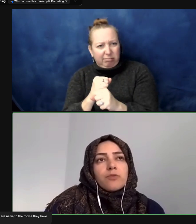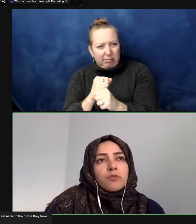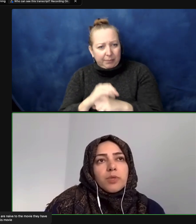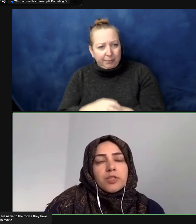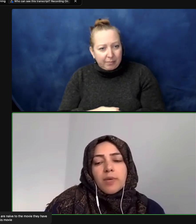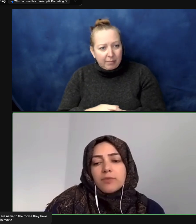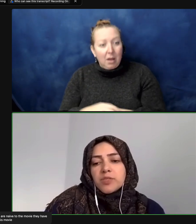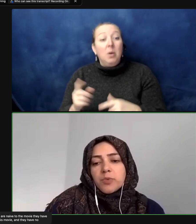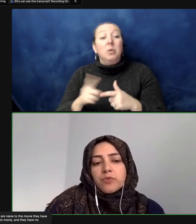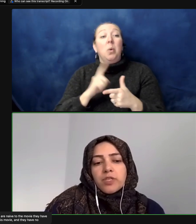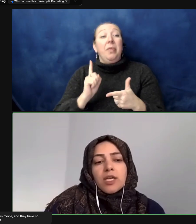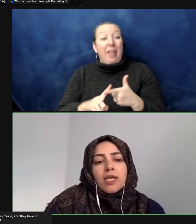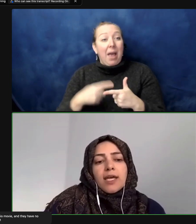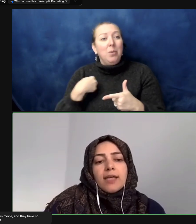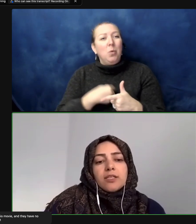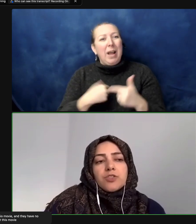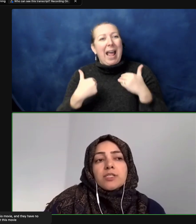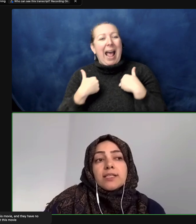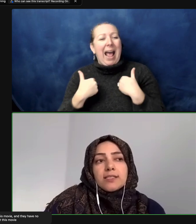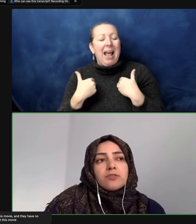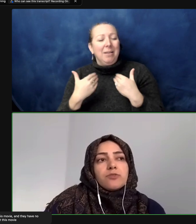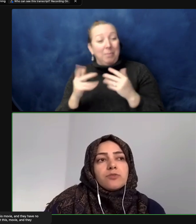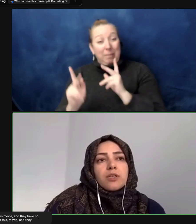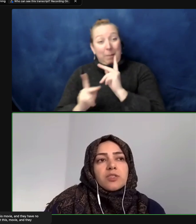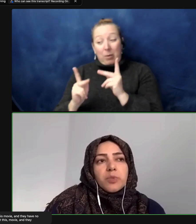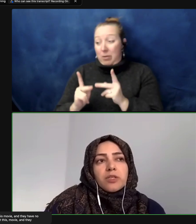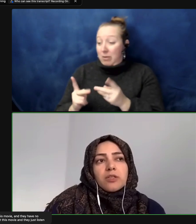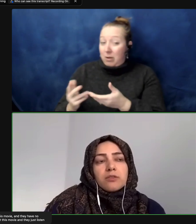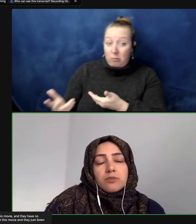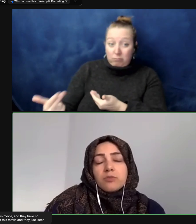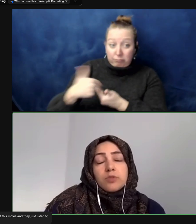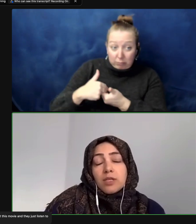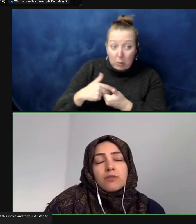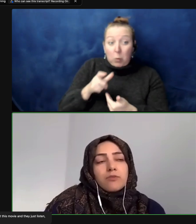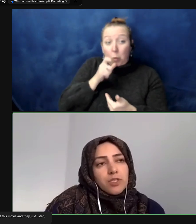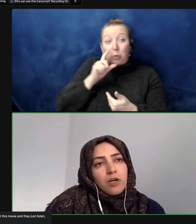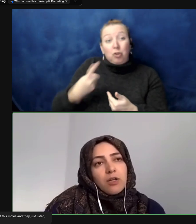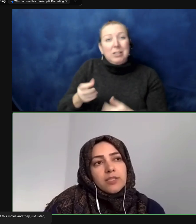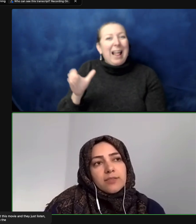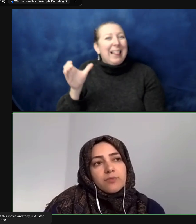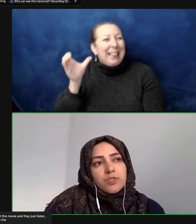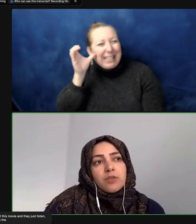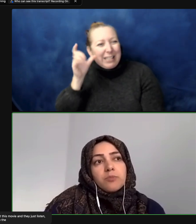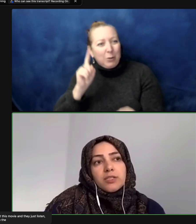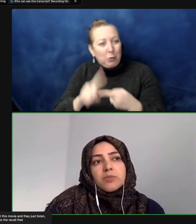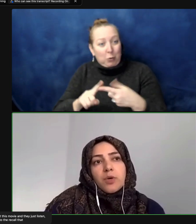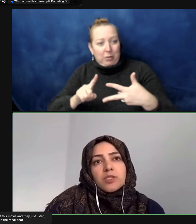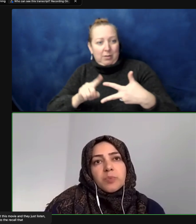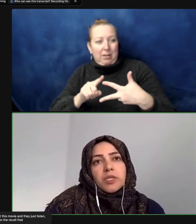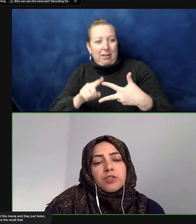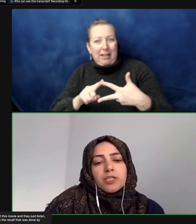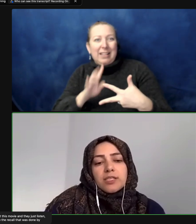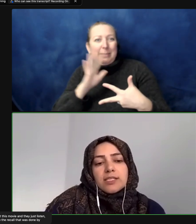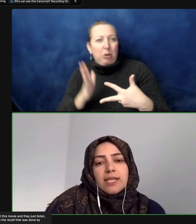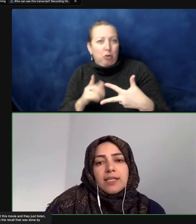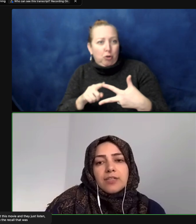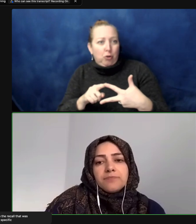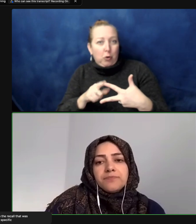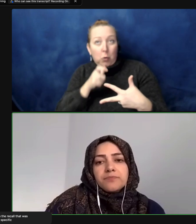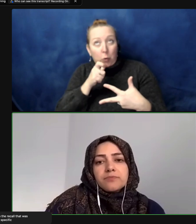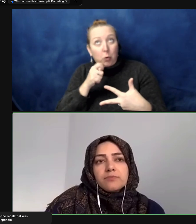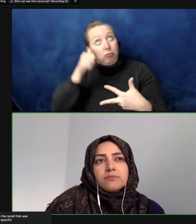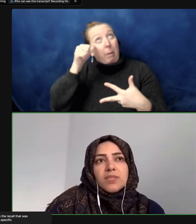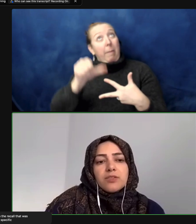and they have no information about this movie, and they just listen to the speaker, to the recall that was done by this one speaker in the